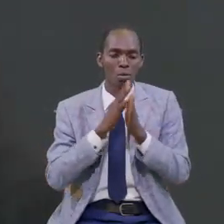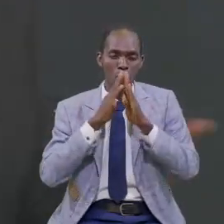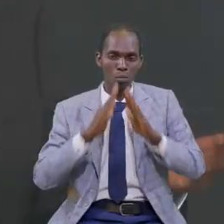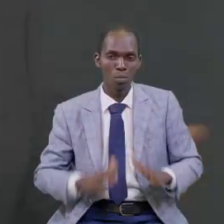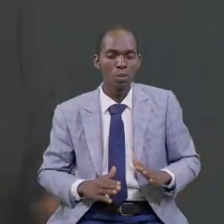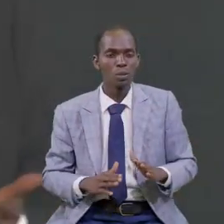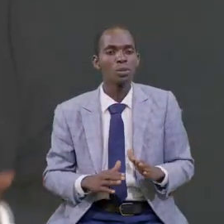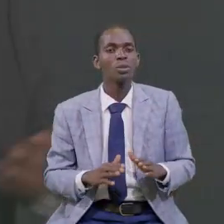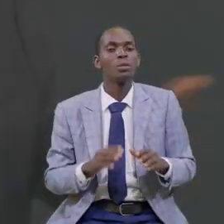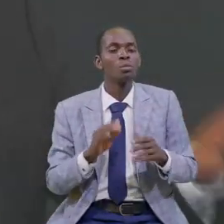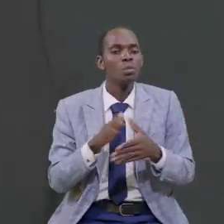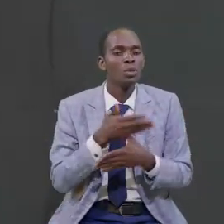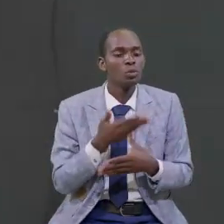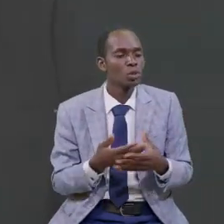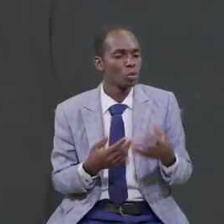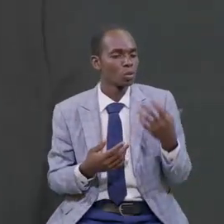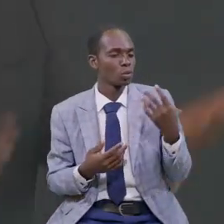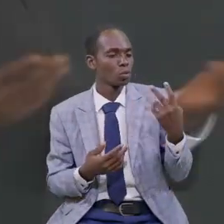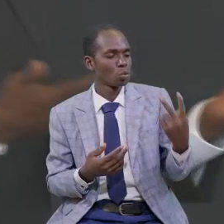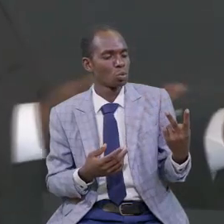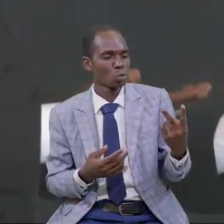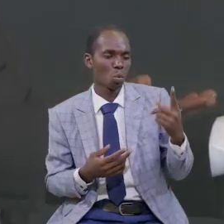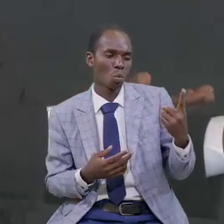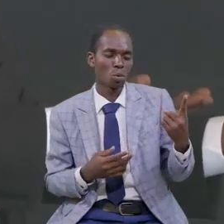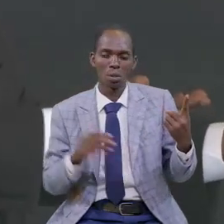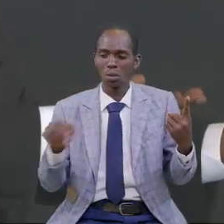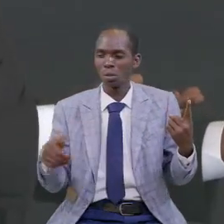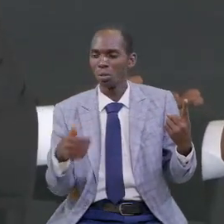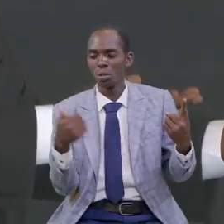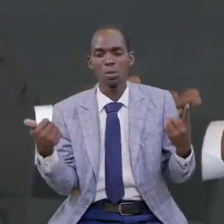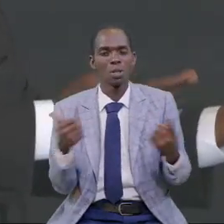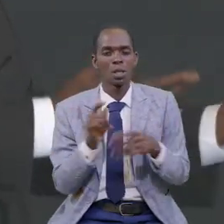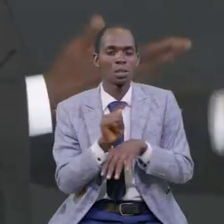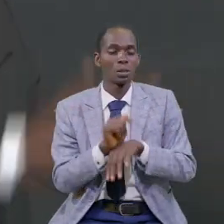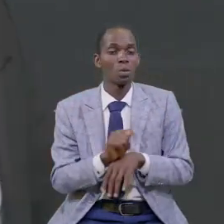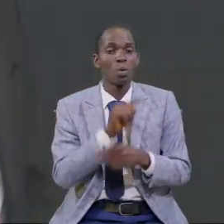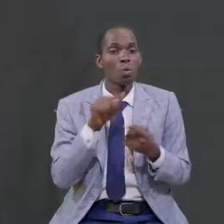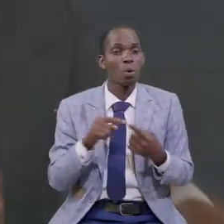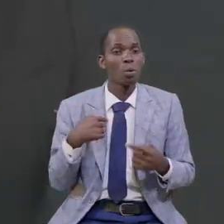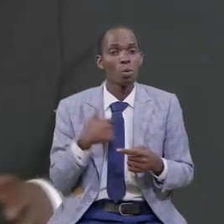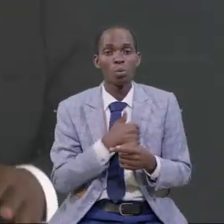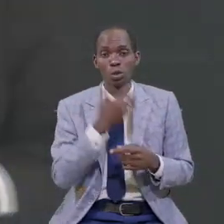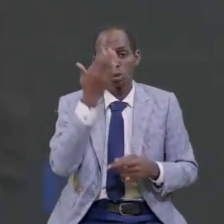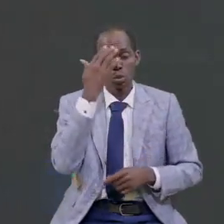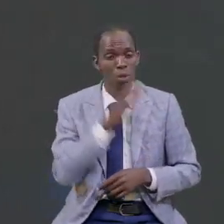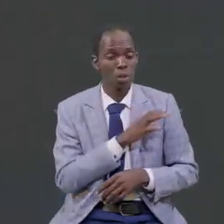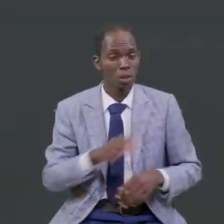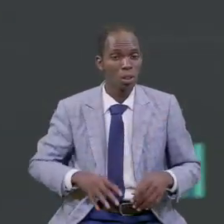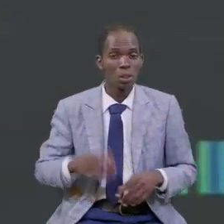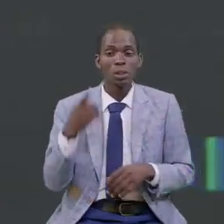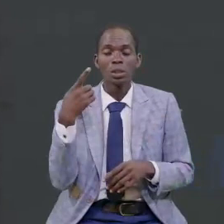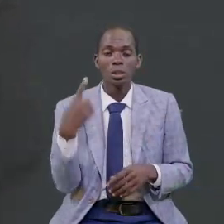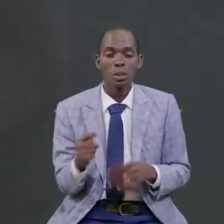between one tribe and the other tribe. When we know Christ, the Prince of Peace, he